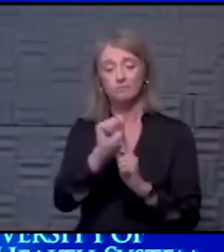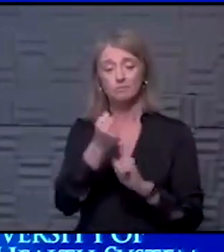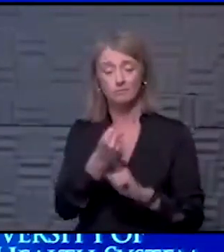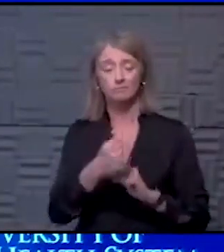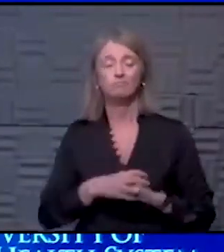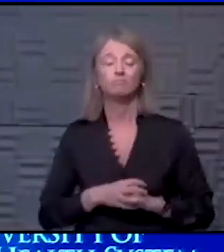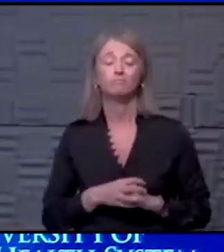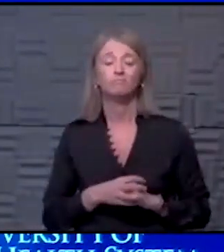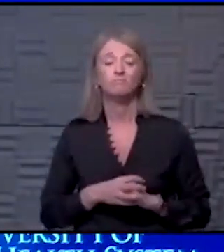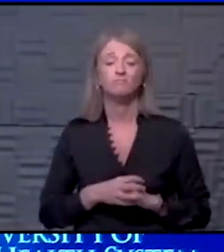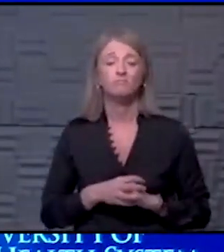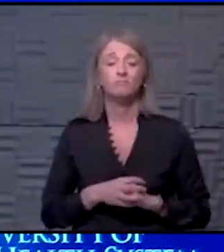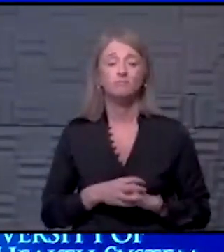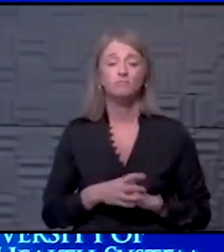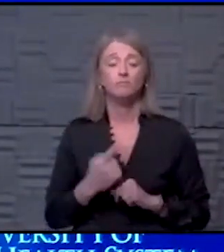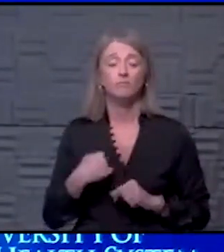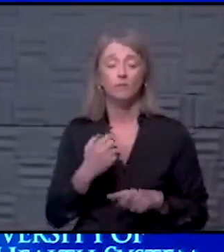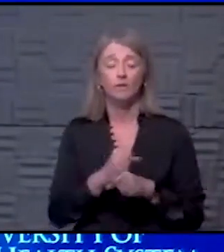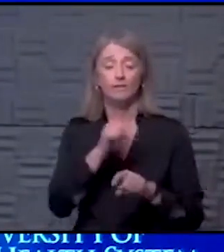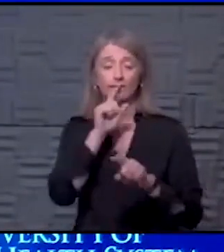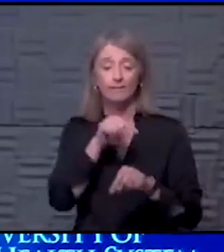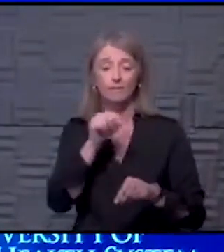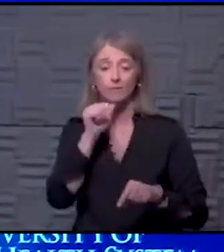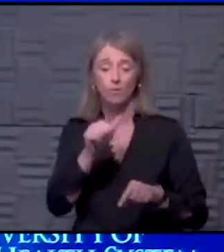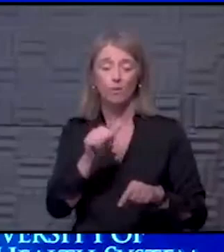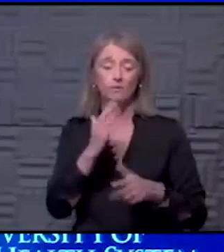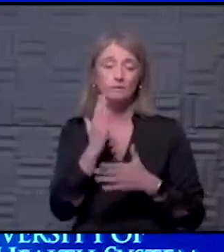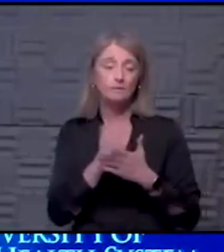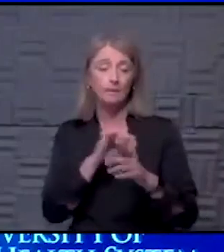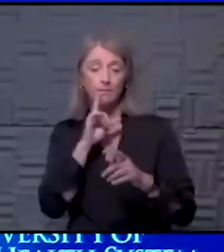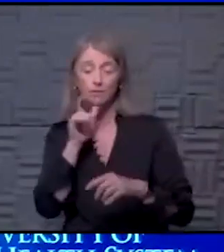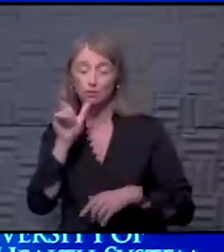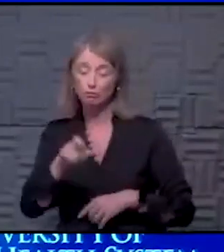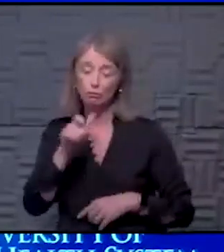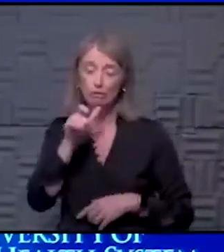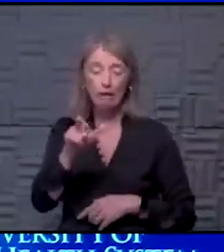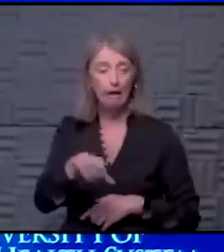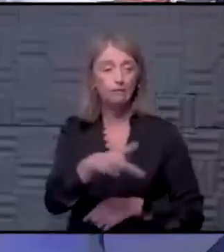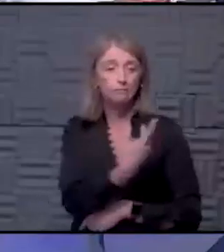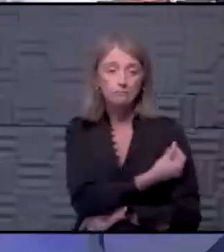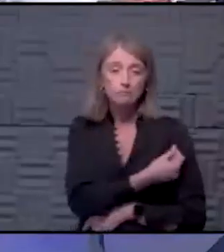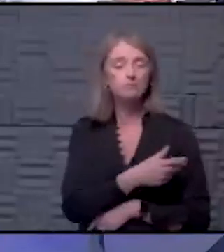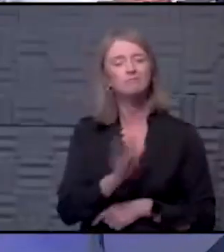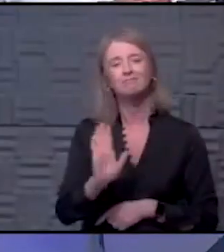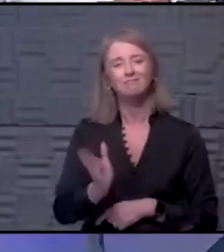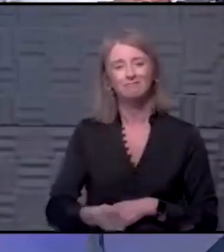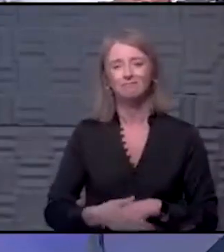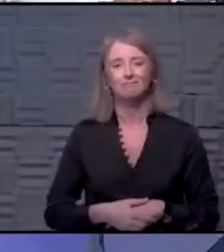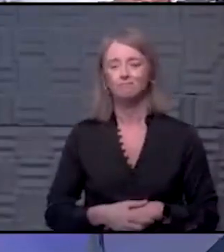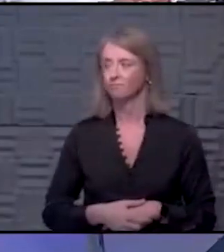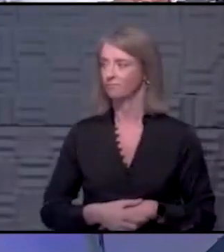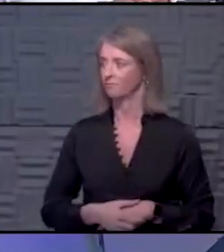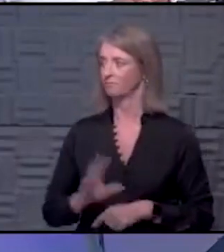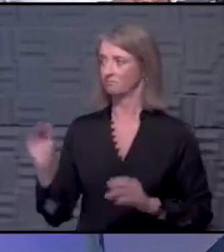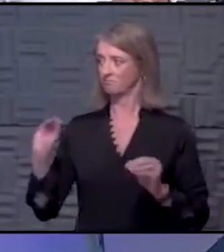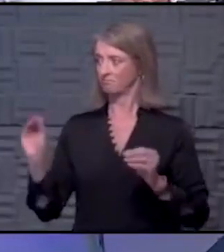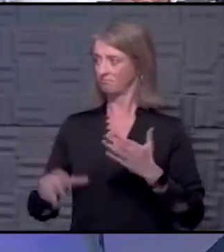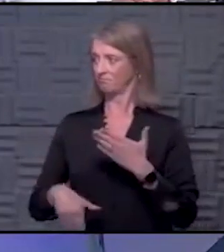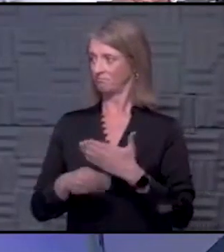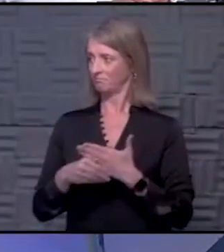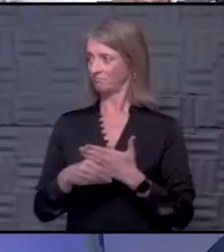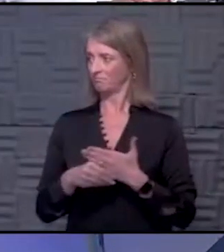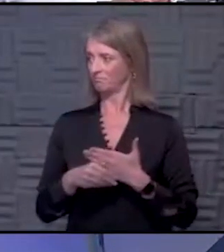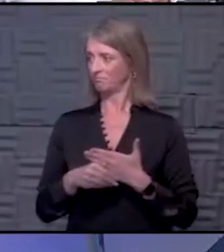any others. But even as we get those answers, there won't be answers that say you shouldn't get your vaccine. Yeah, I don't have anything to add to that.